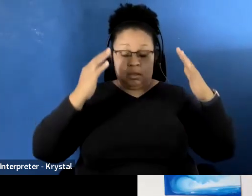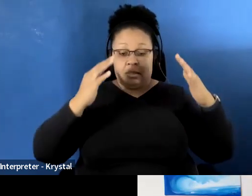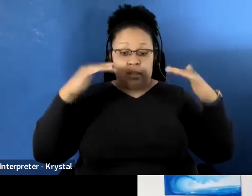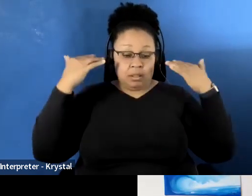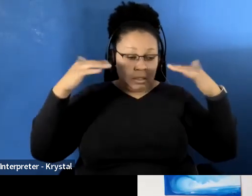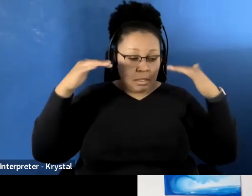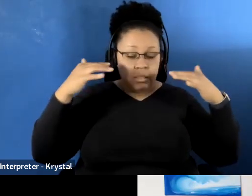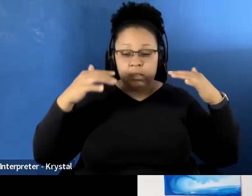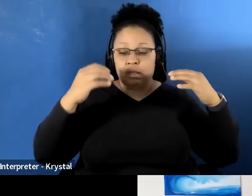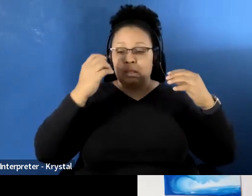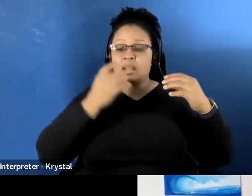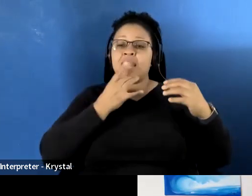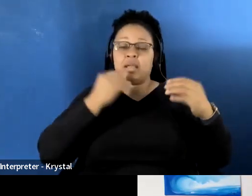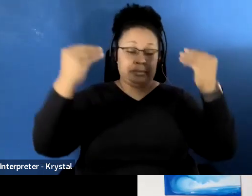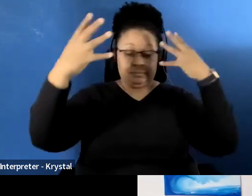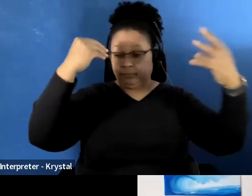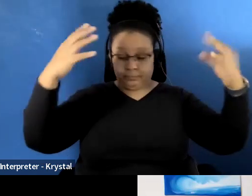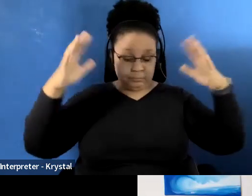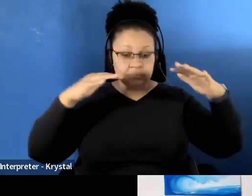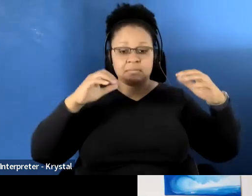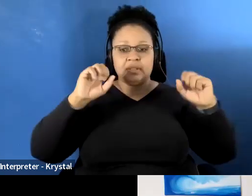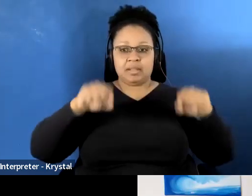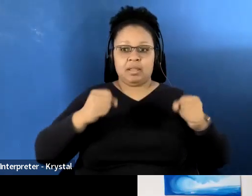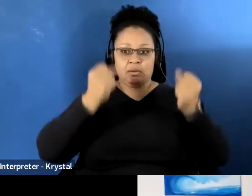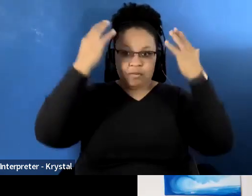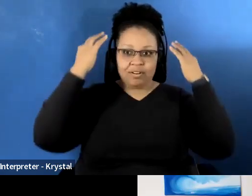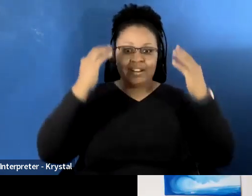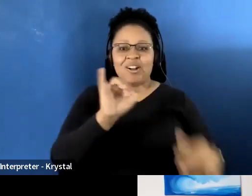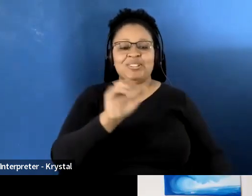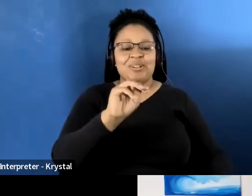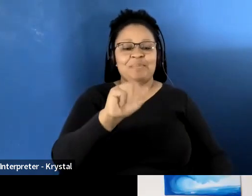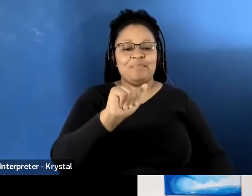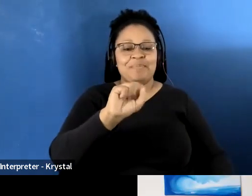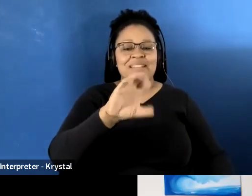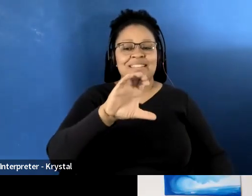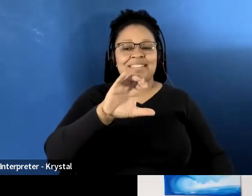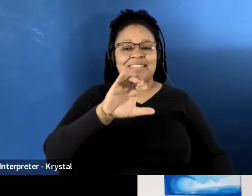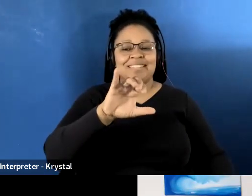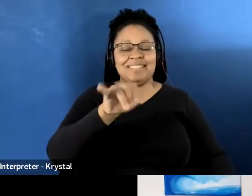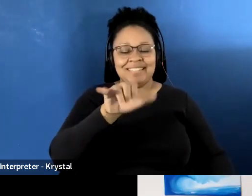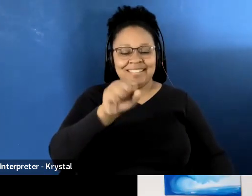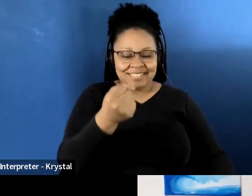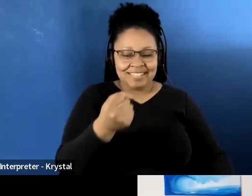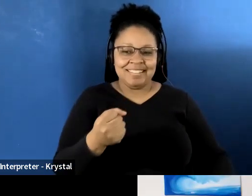and bright colors. Yes. Yeah, I'm with you, So can Cody. Macy's. Throwing that Whew. out there.